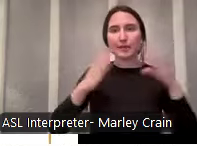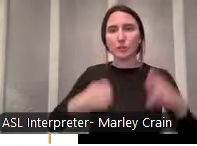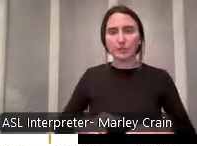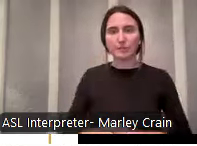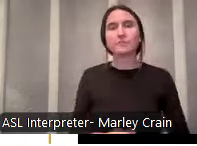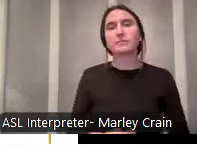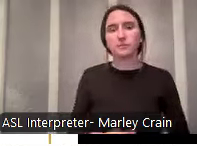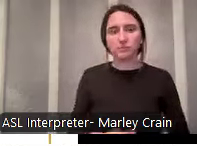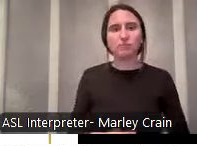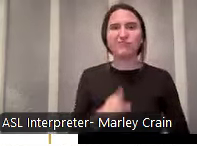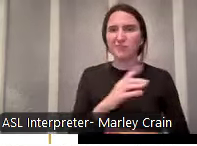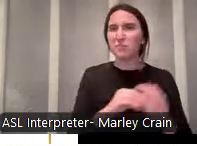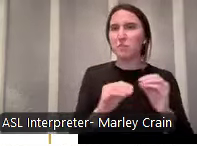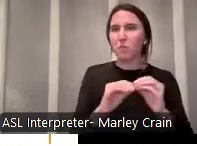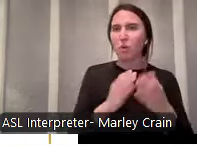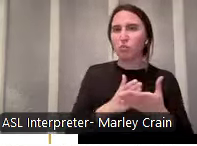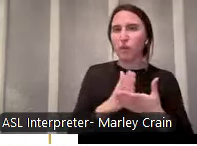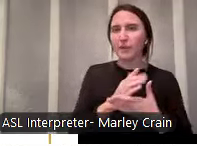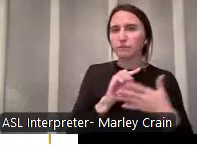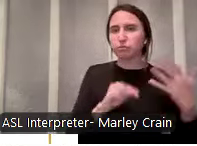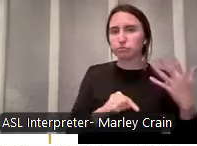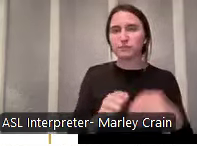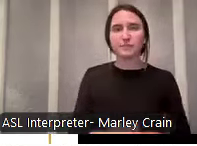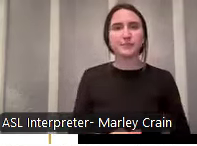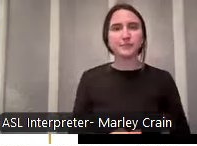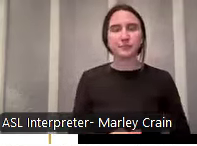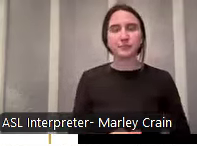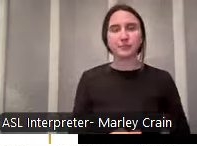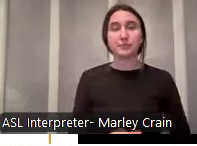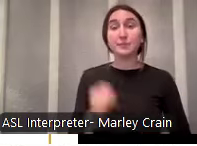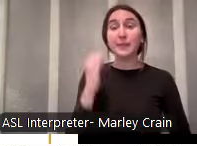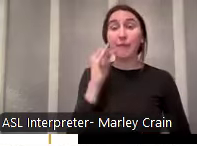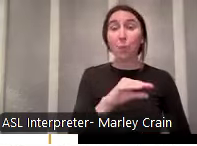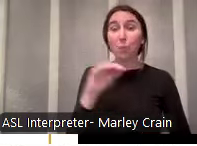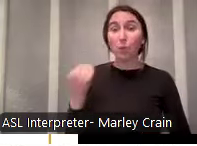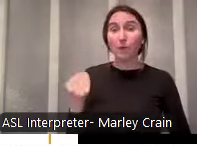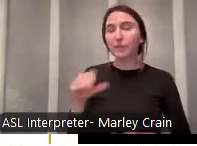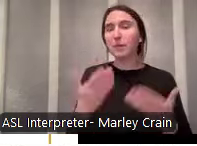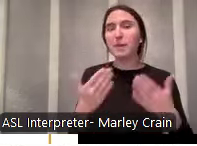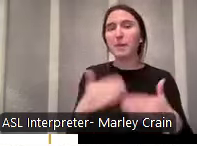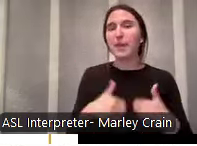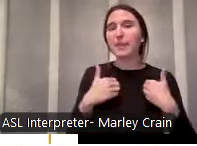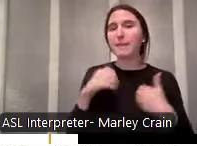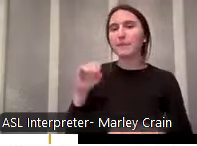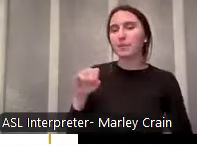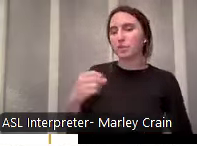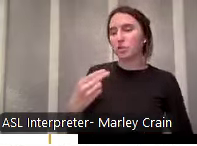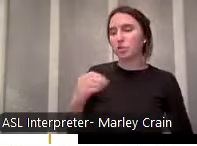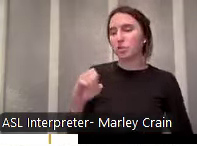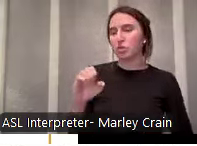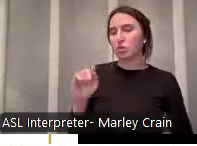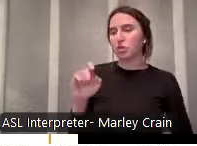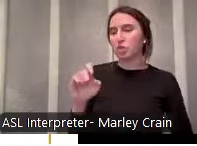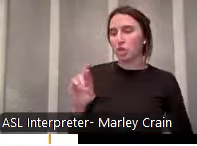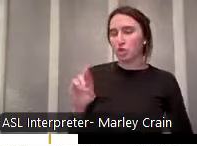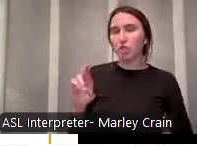extra rights. You have a right if a child is is in a shelter, they have a right to travel